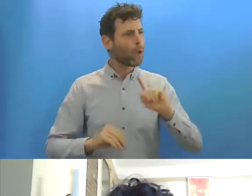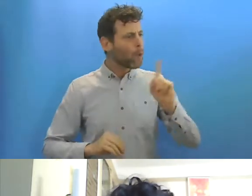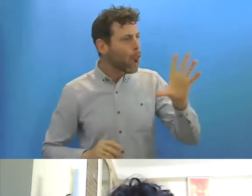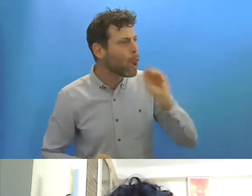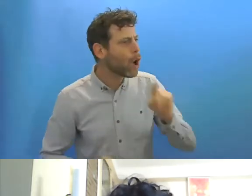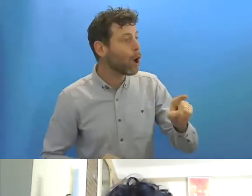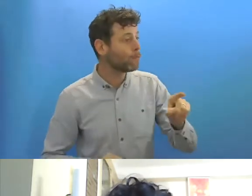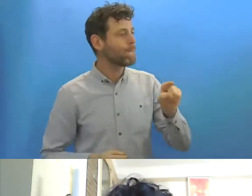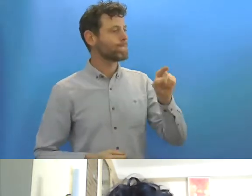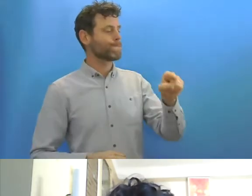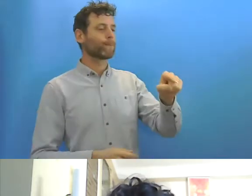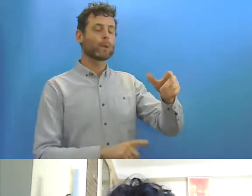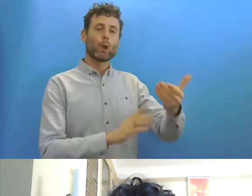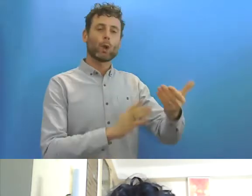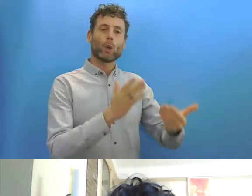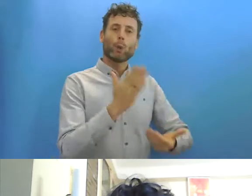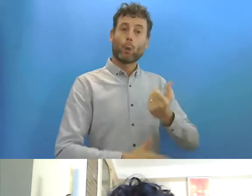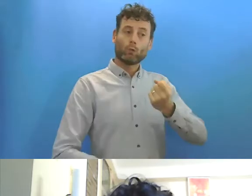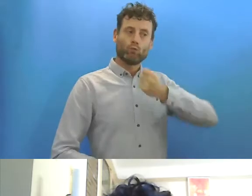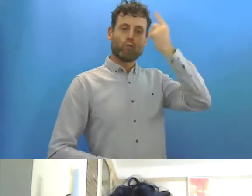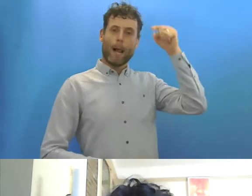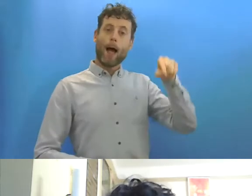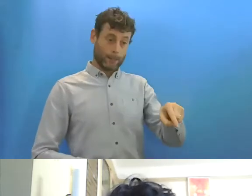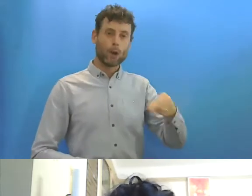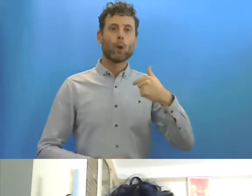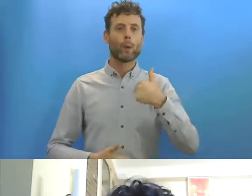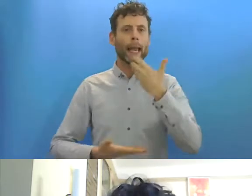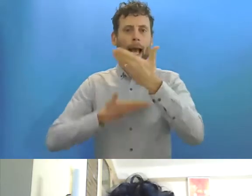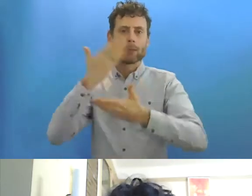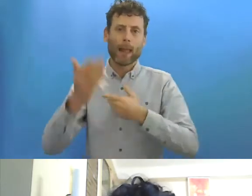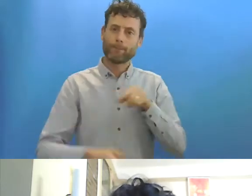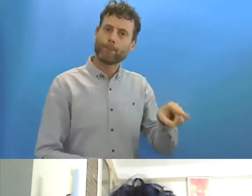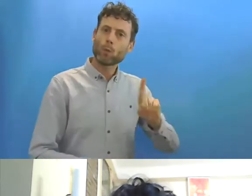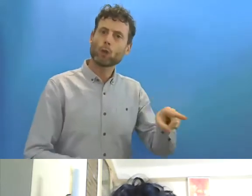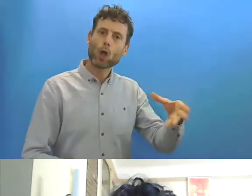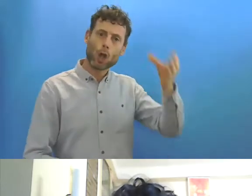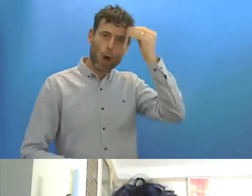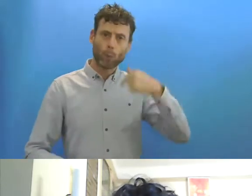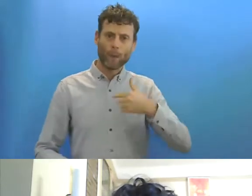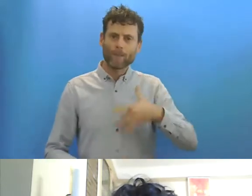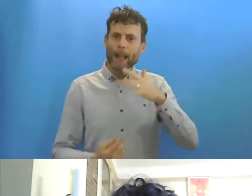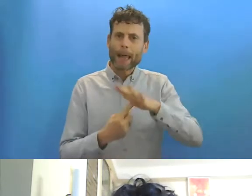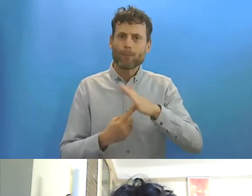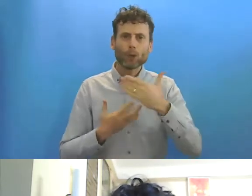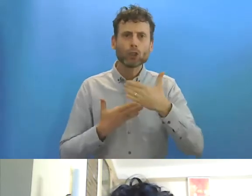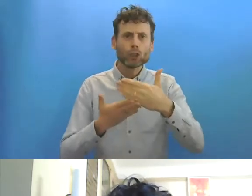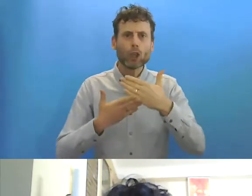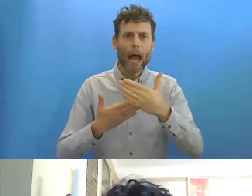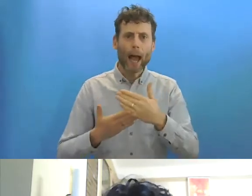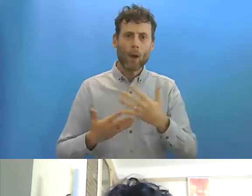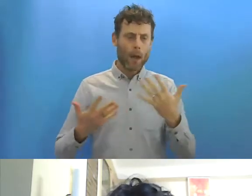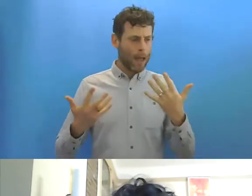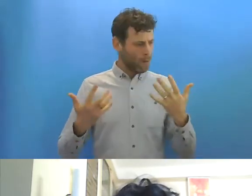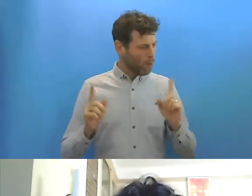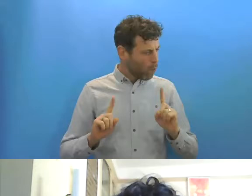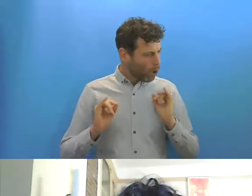So we often put a lot of blog content out about the things that we're learning. So like the intersectional work that Harry